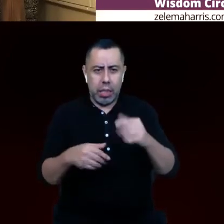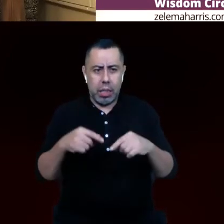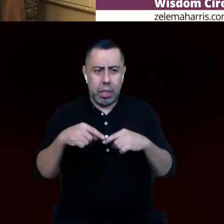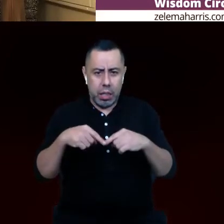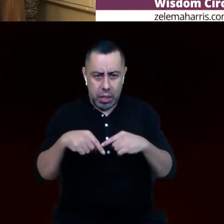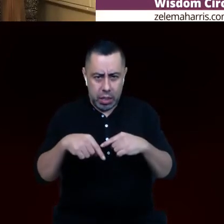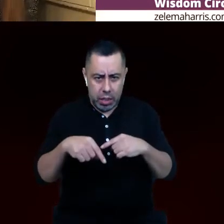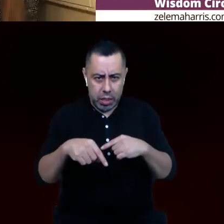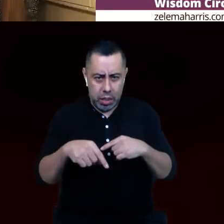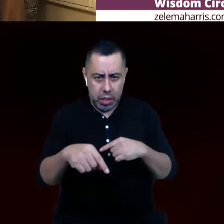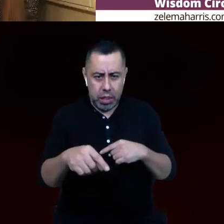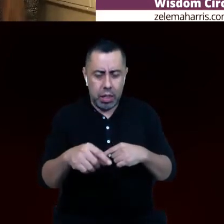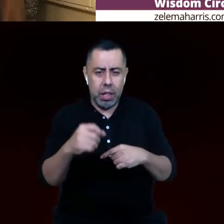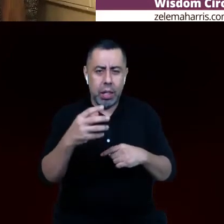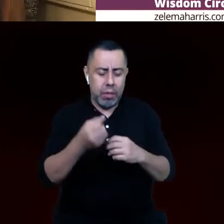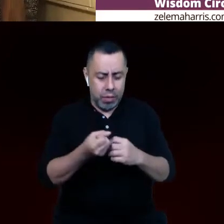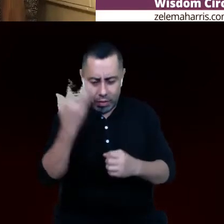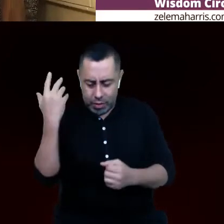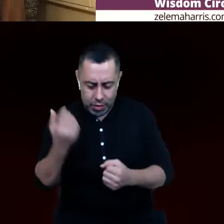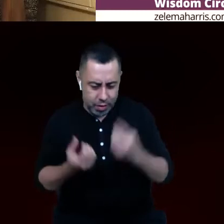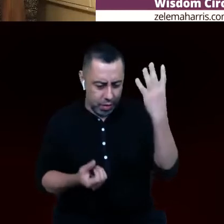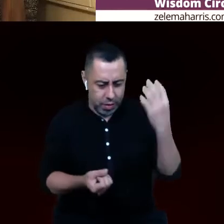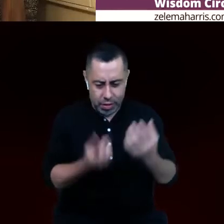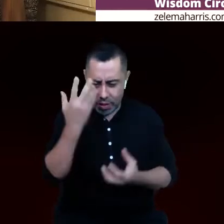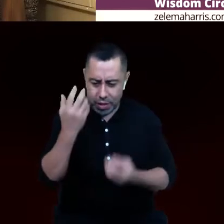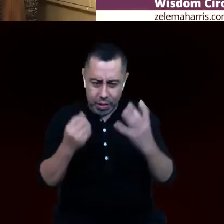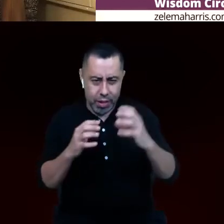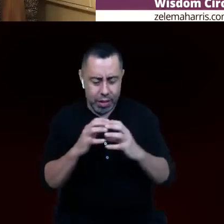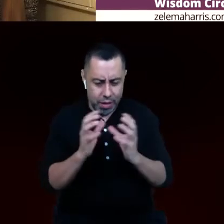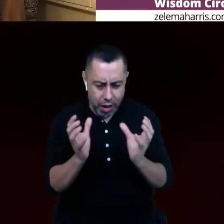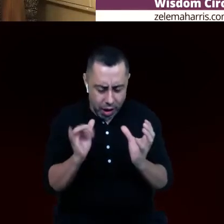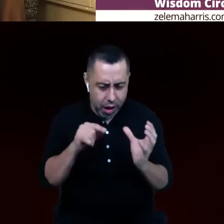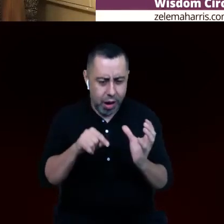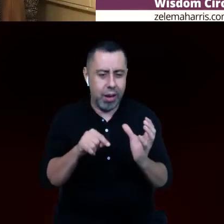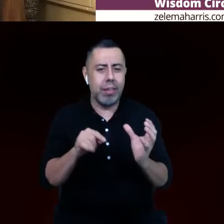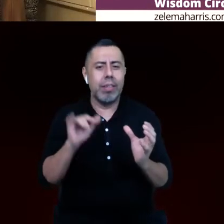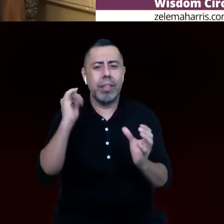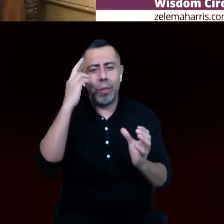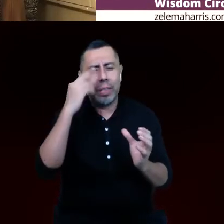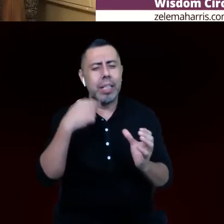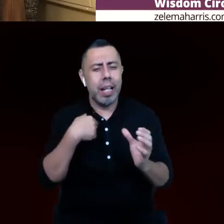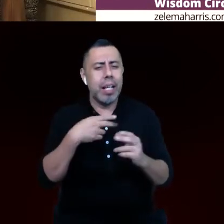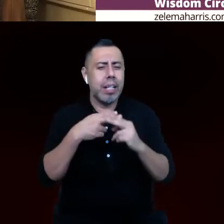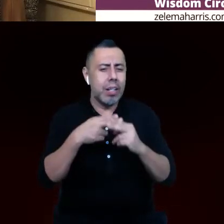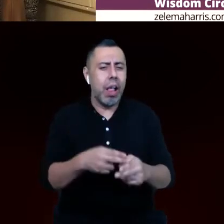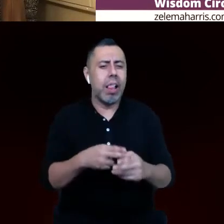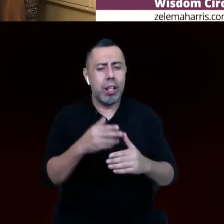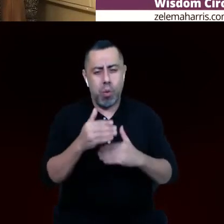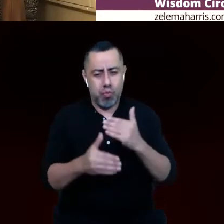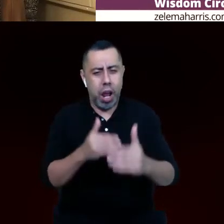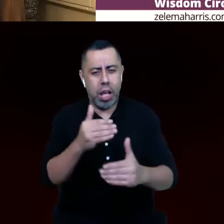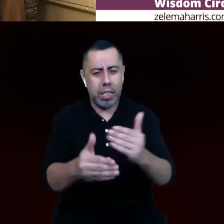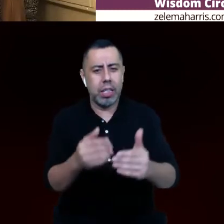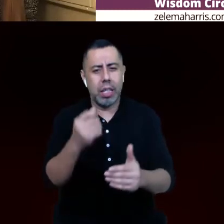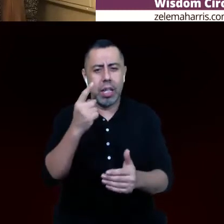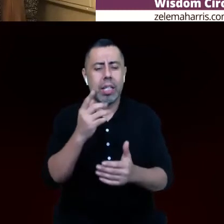peeling the layers back. So I think that's why I said it was a process, because some things in my